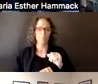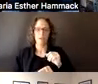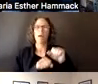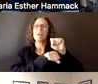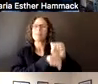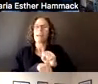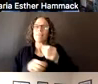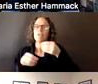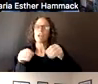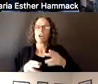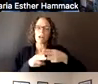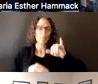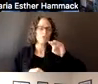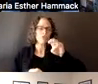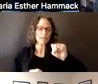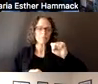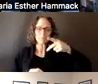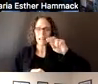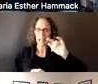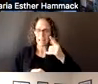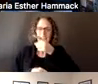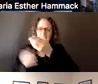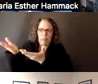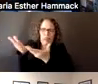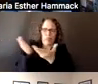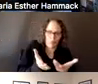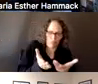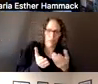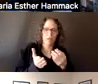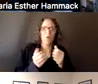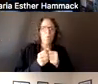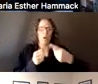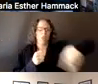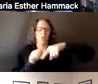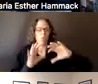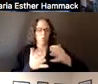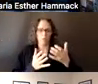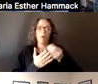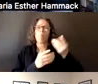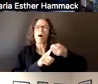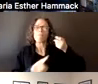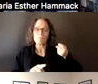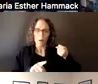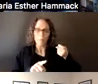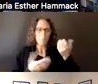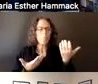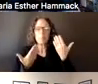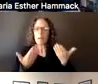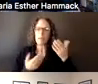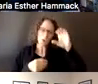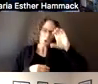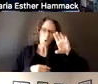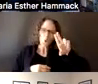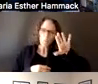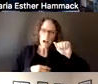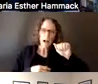Fanning. She was part of a larger group that had been bought in the Caribbean, perhaps in Cuba. It is not, the record doesn't really